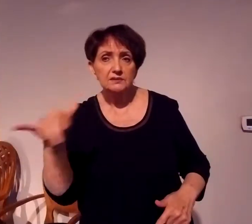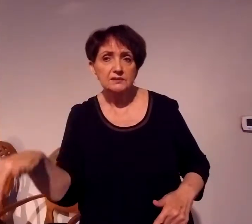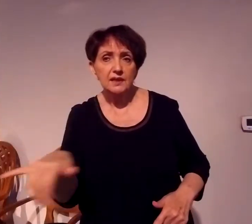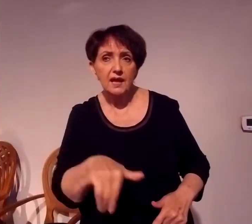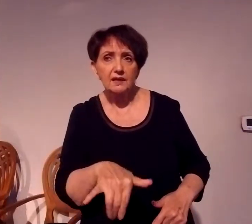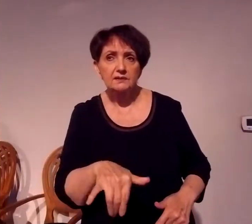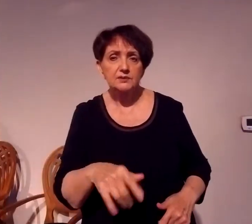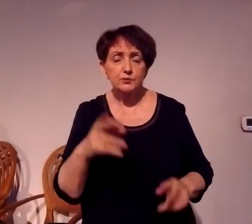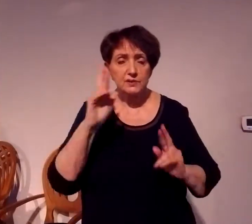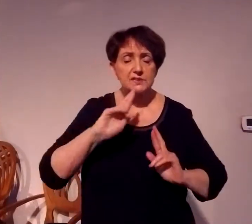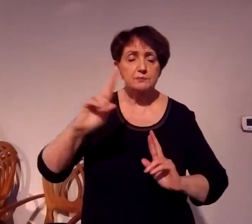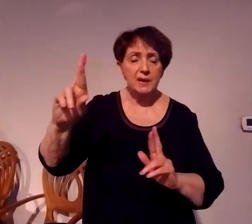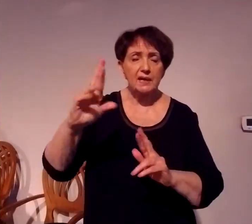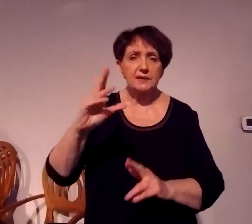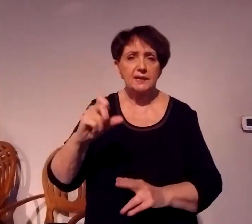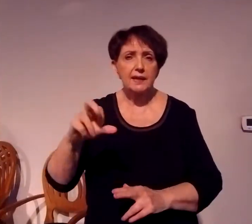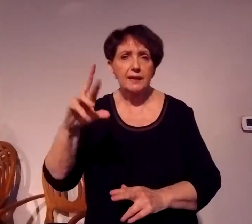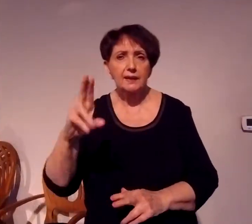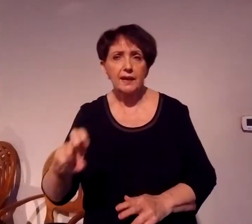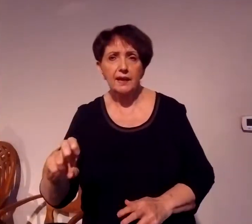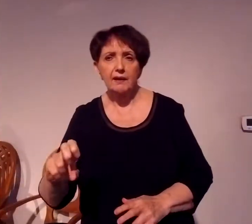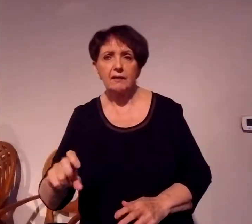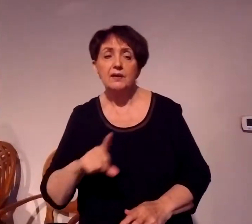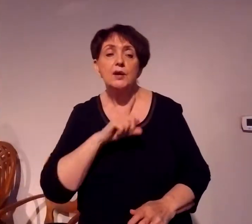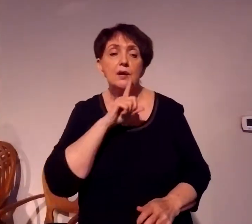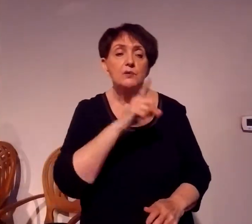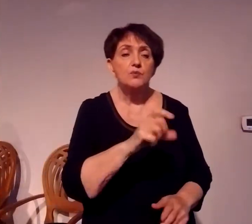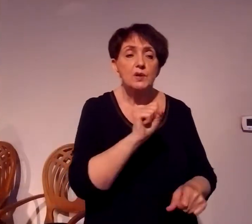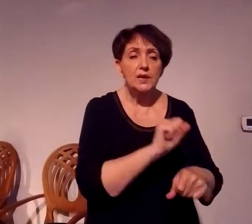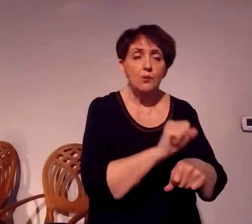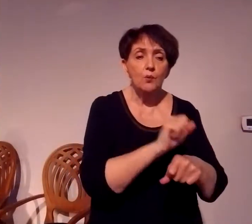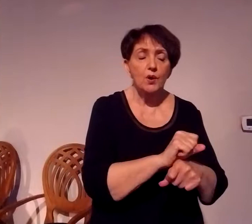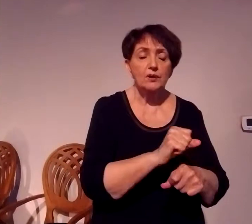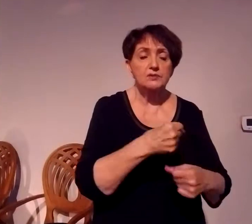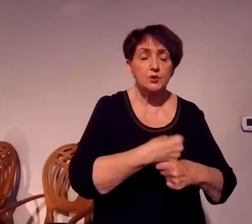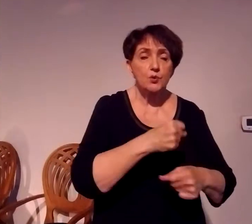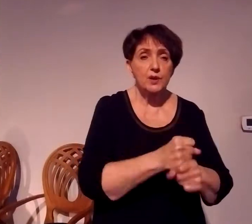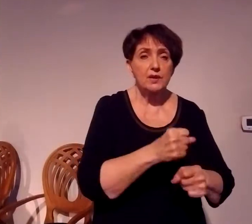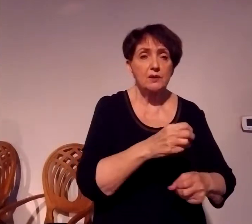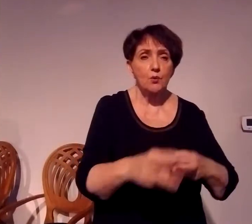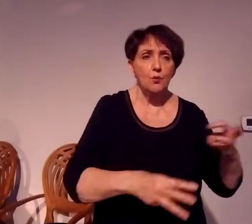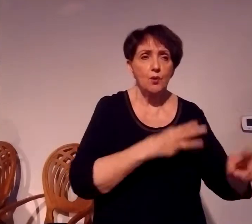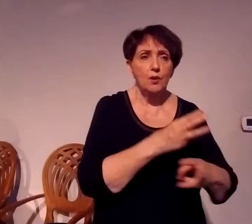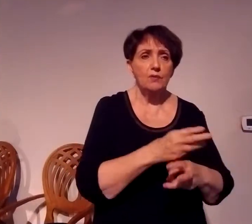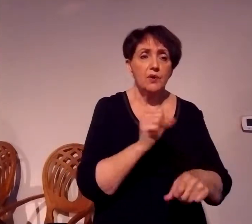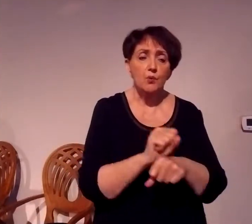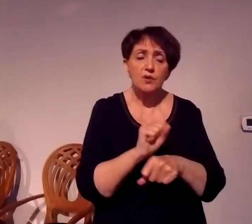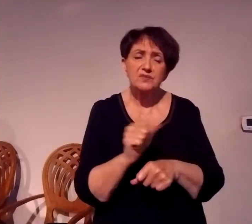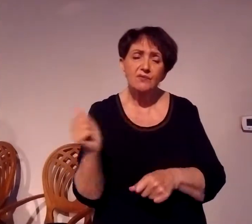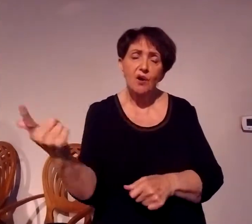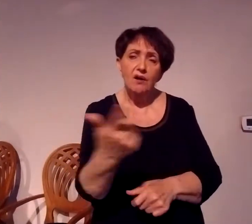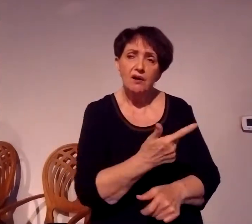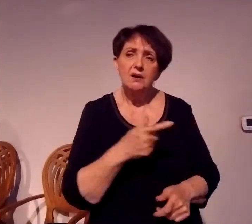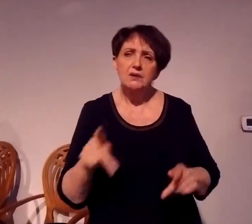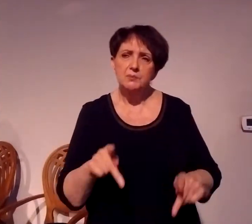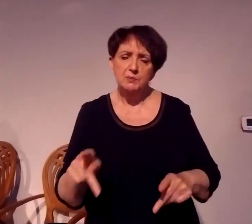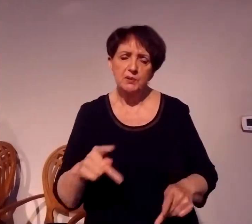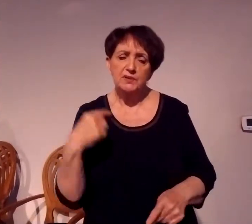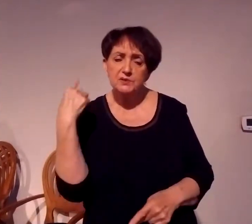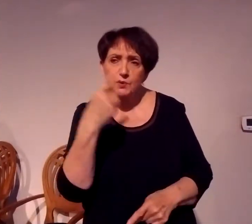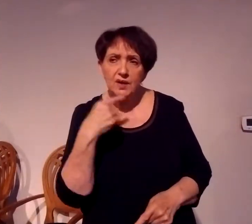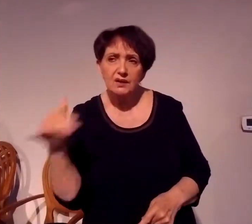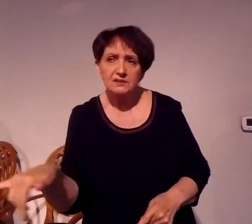and care and authentically work to create a world that works for everyone. This is what it looks